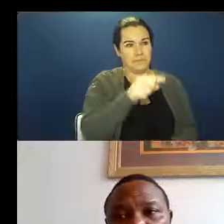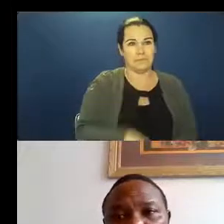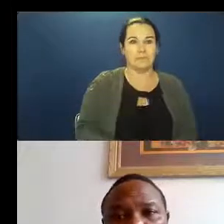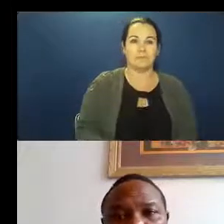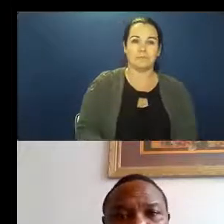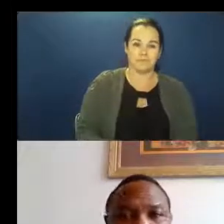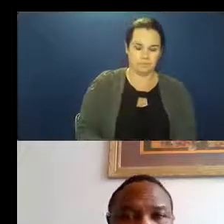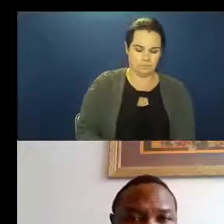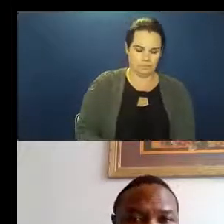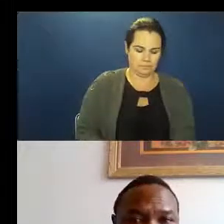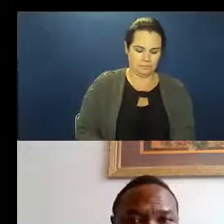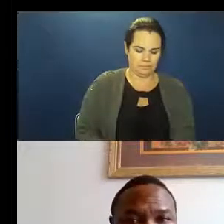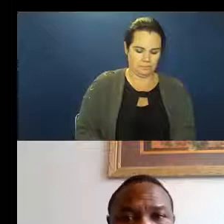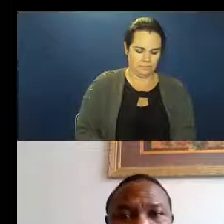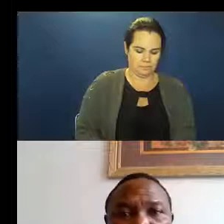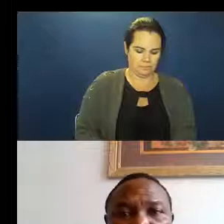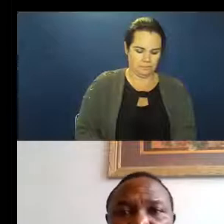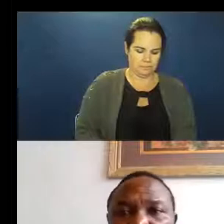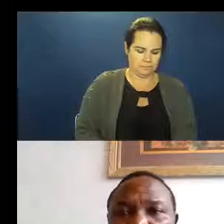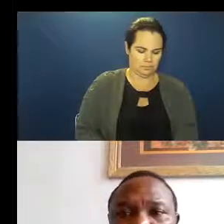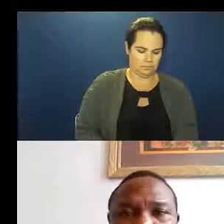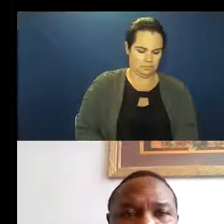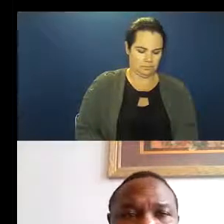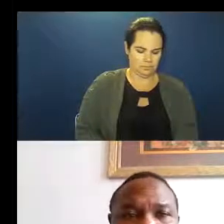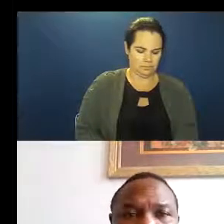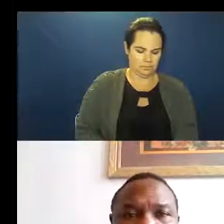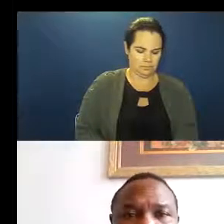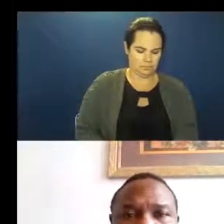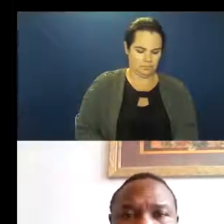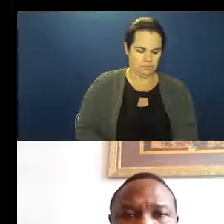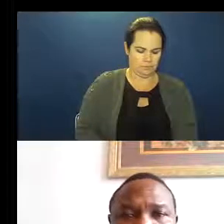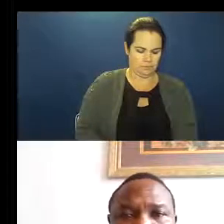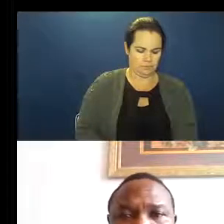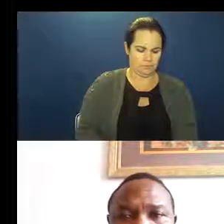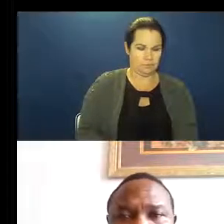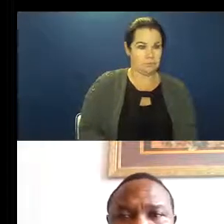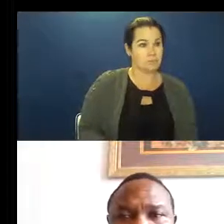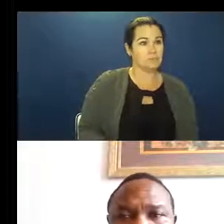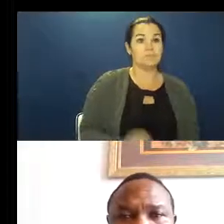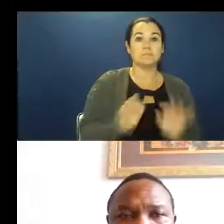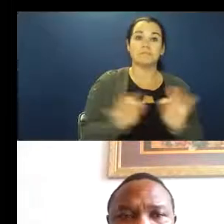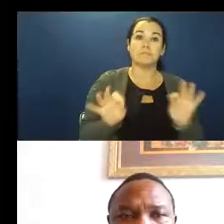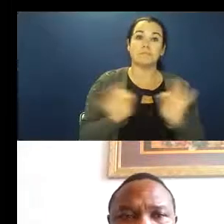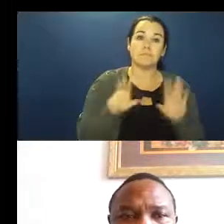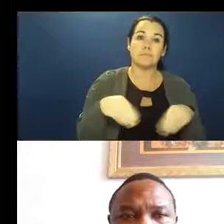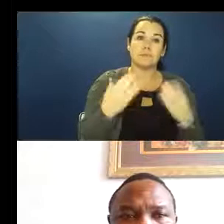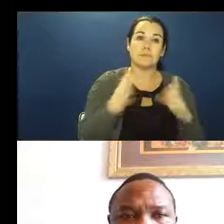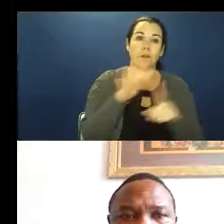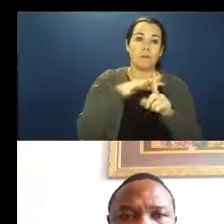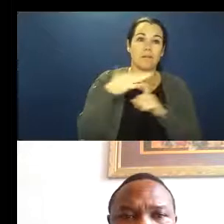27th, the RRTC facilitated a national listening session. The purpose was to frame the context for